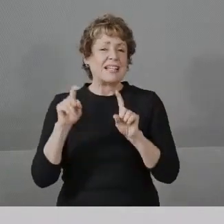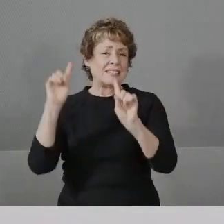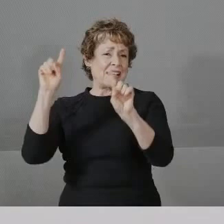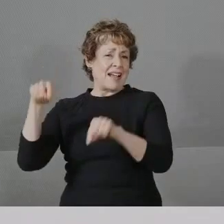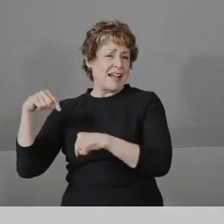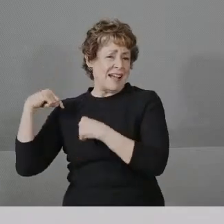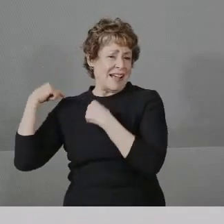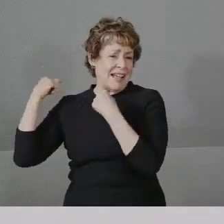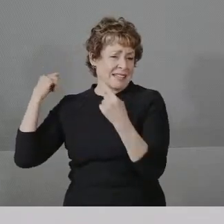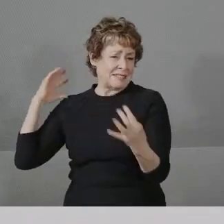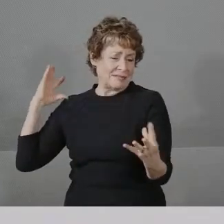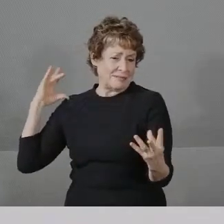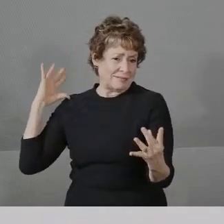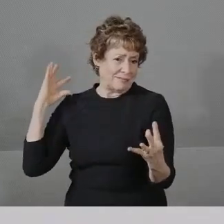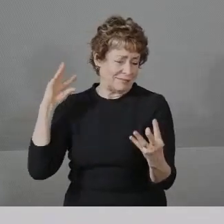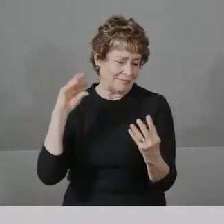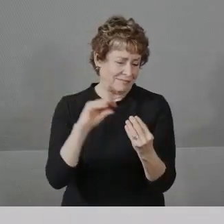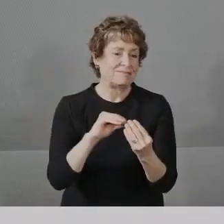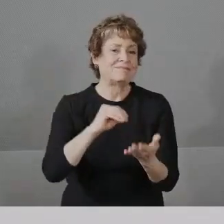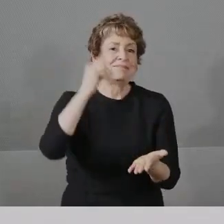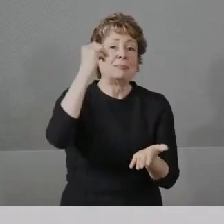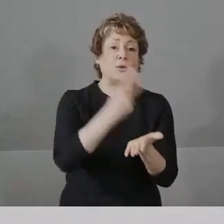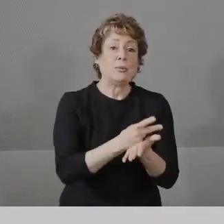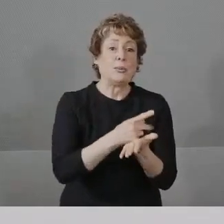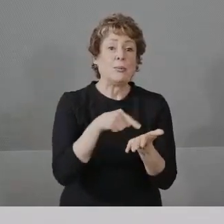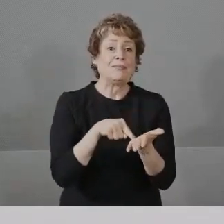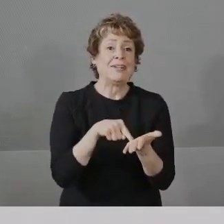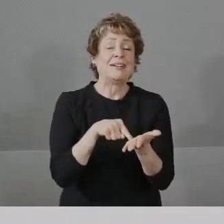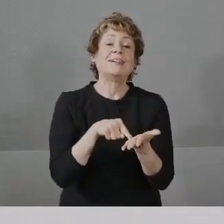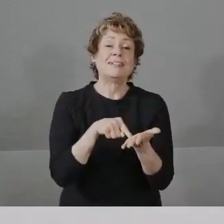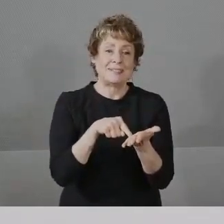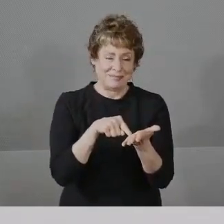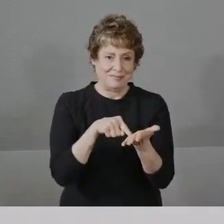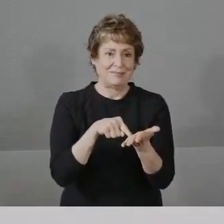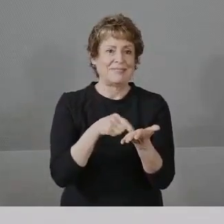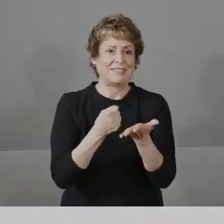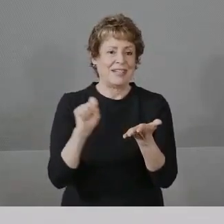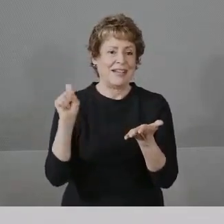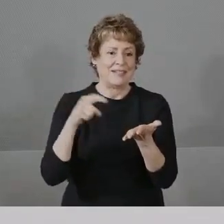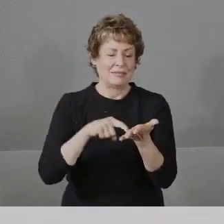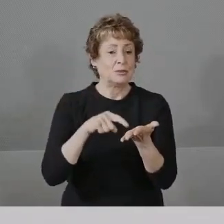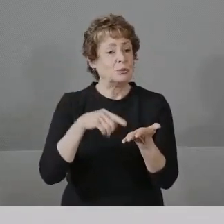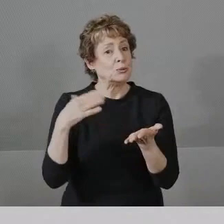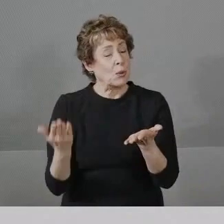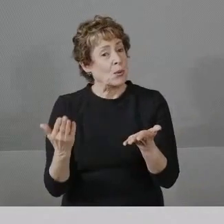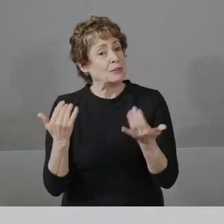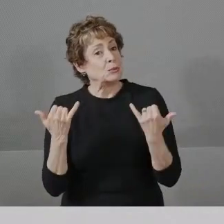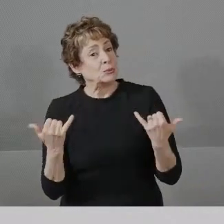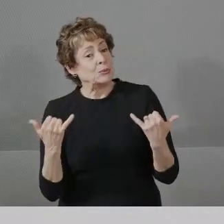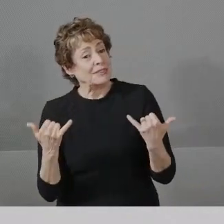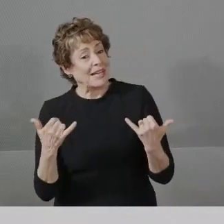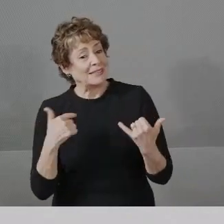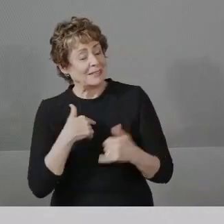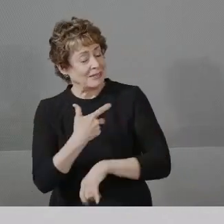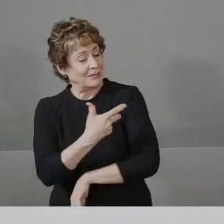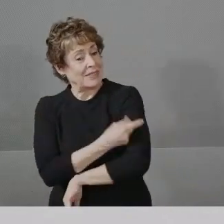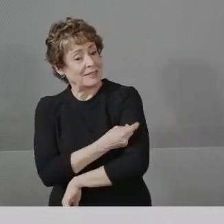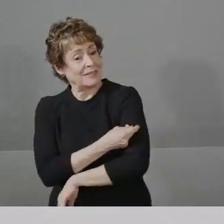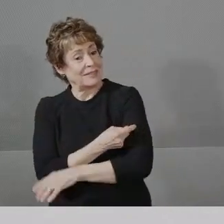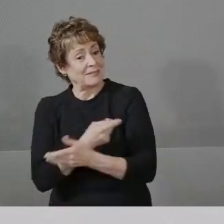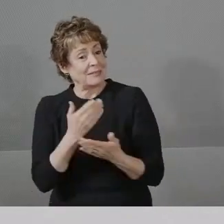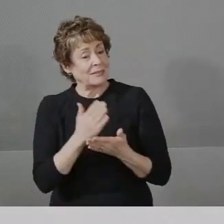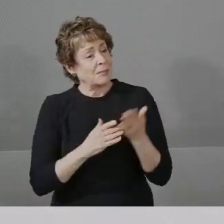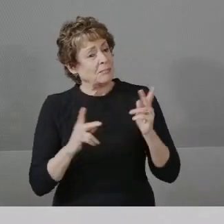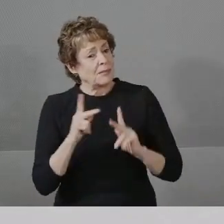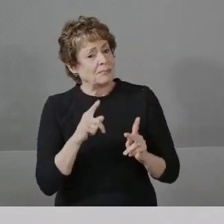As with most vaccines, some of us being vaccinated today may feel some side effects. For this vaccine, the side effects can